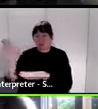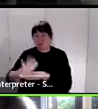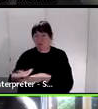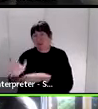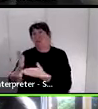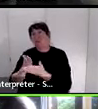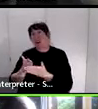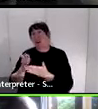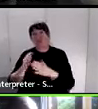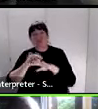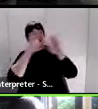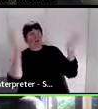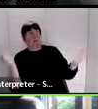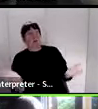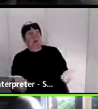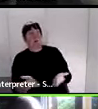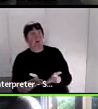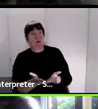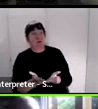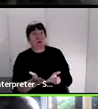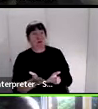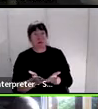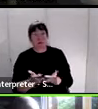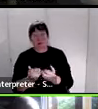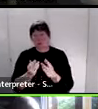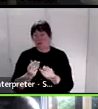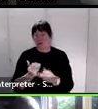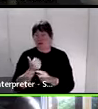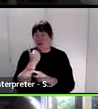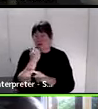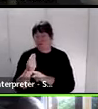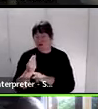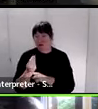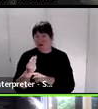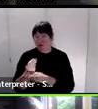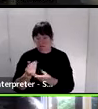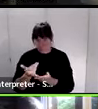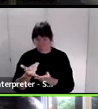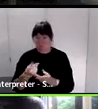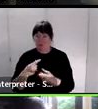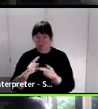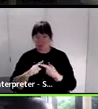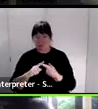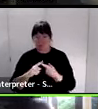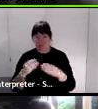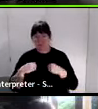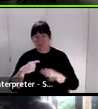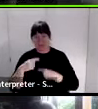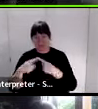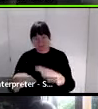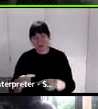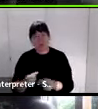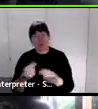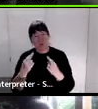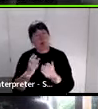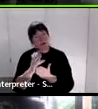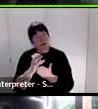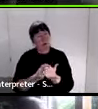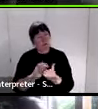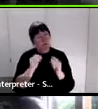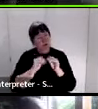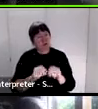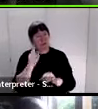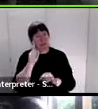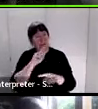we've built it and got enough money to keep it sustained from business. So thank you for asking. Thank you. Right, Maureen and